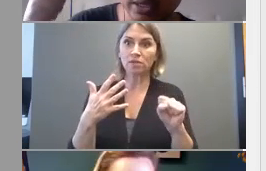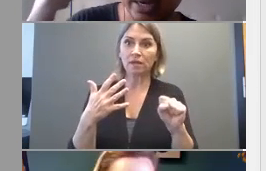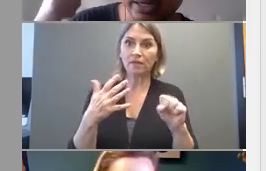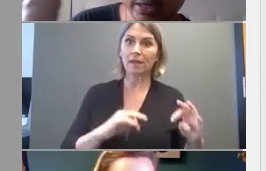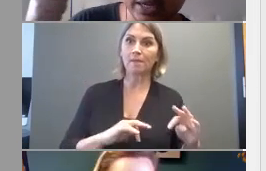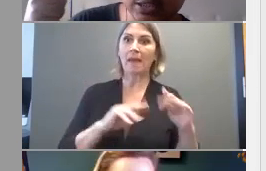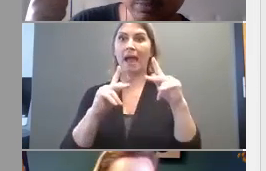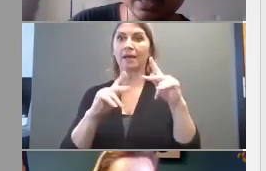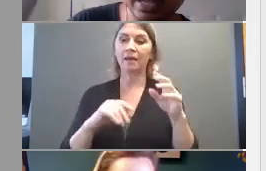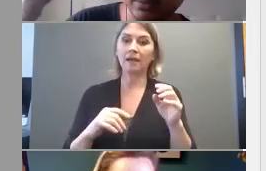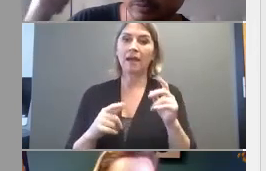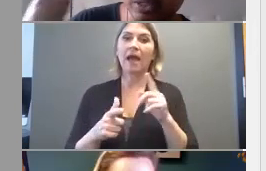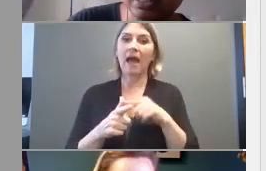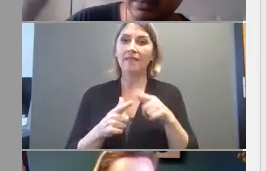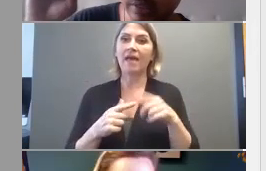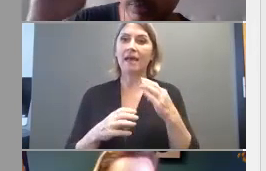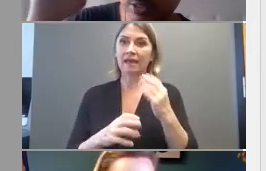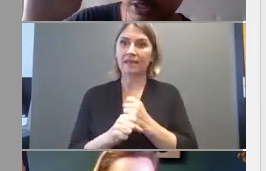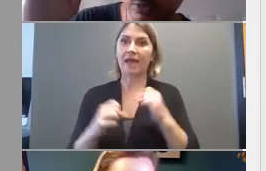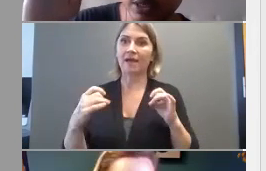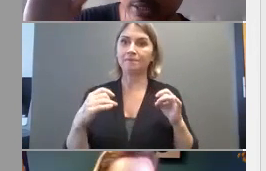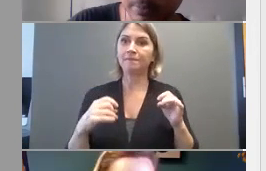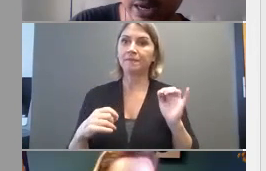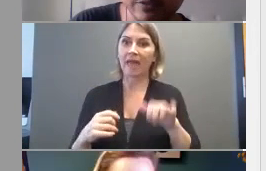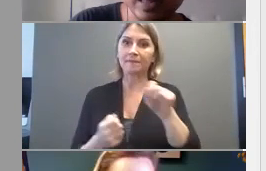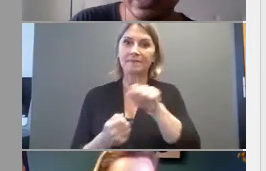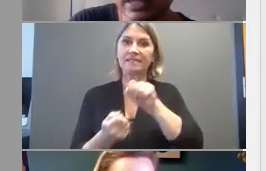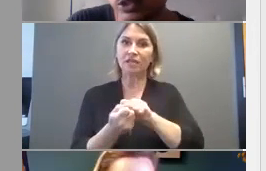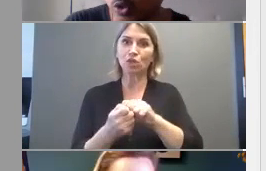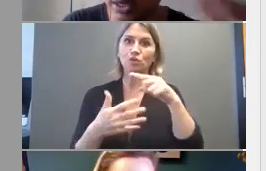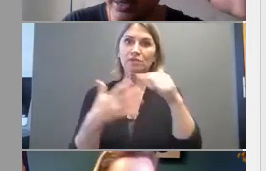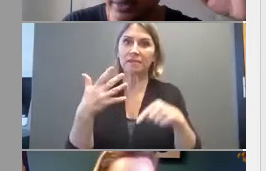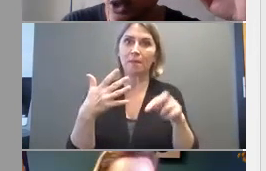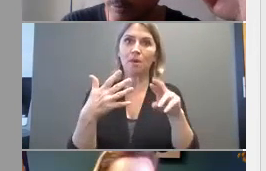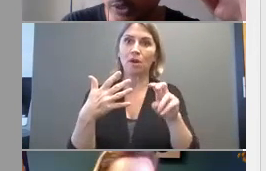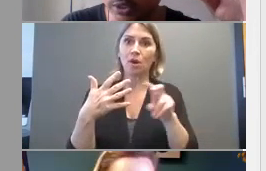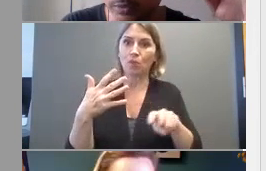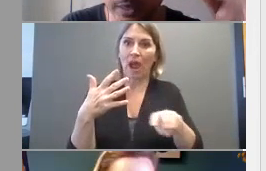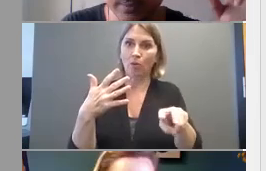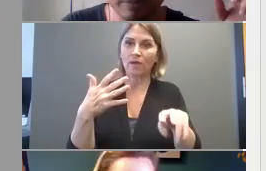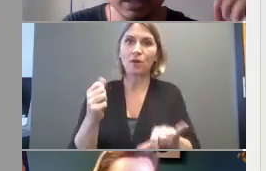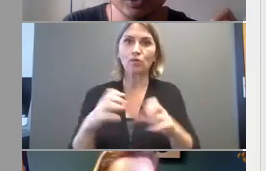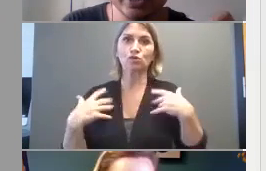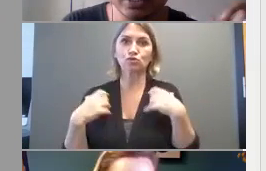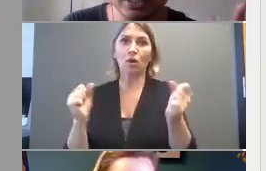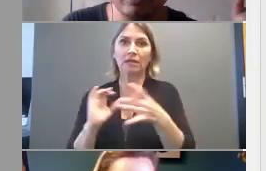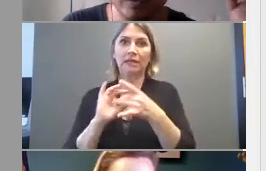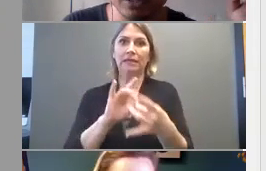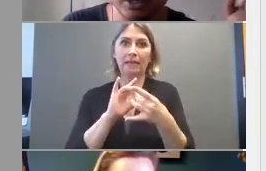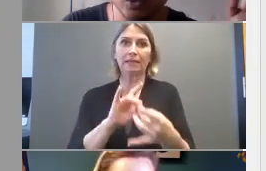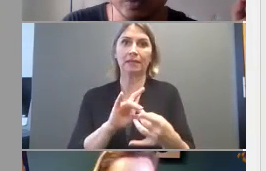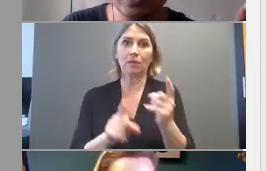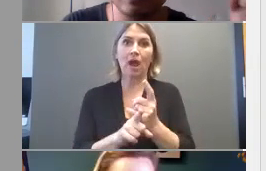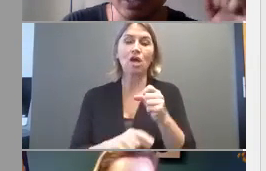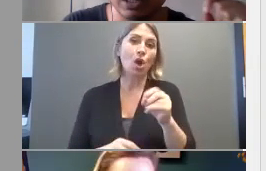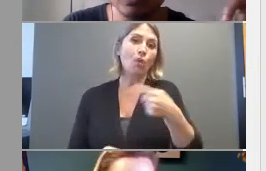my node and tells me that this particular subgraph is a strongly connected component, right? So essentially what